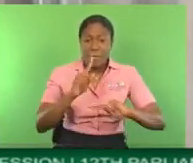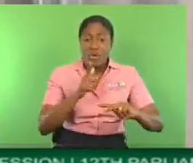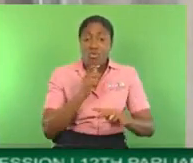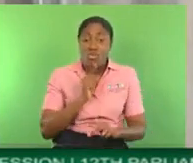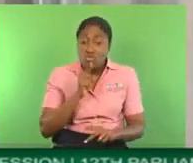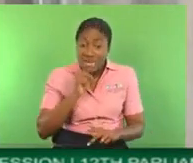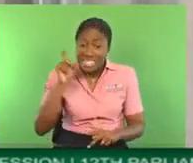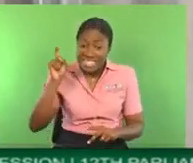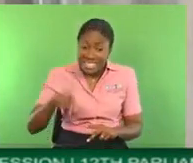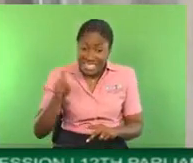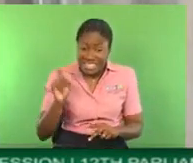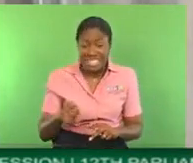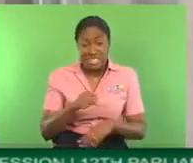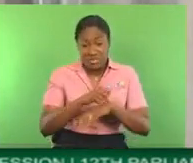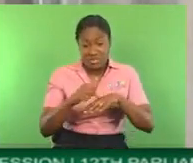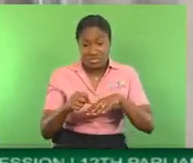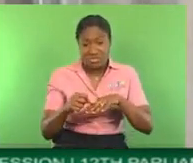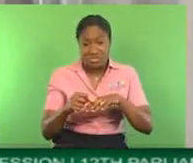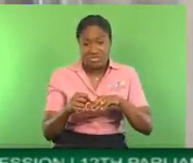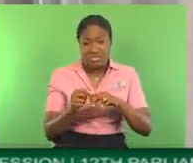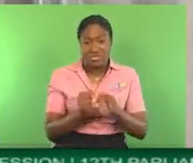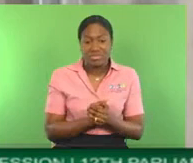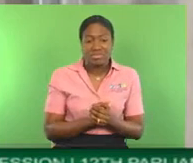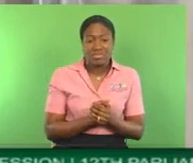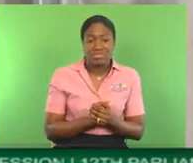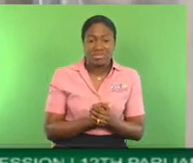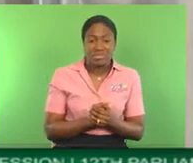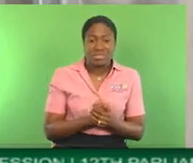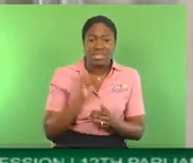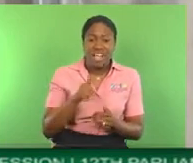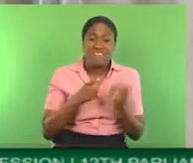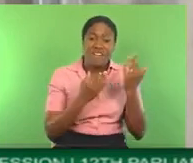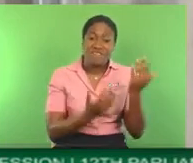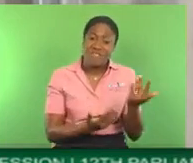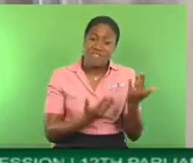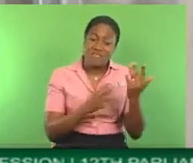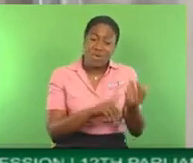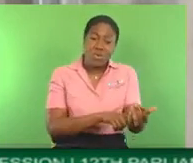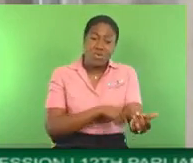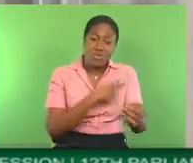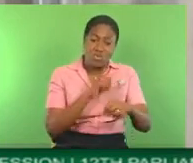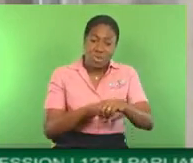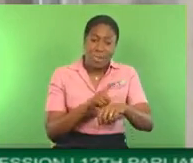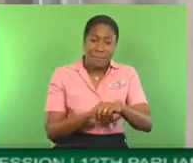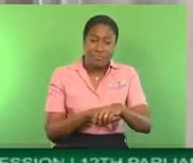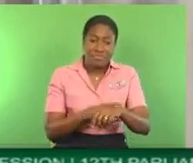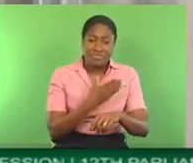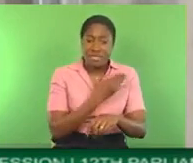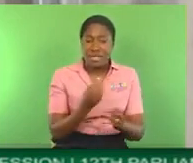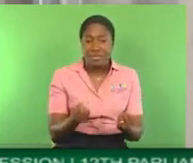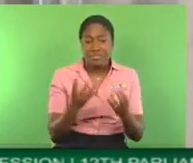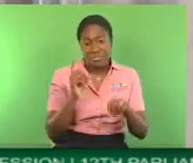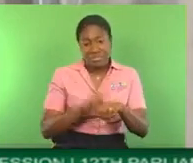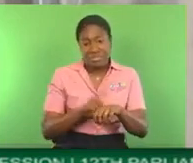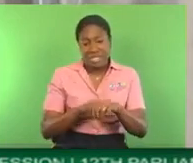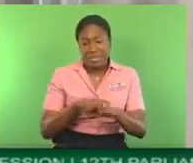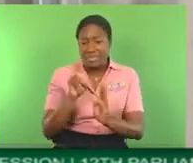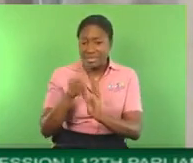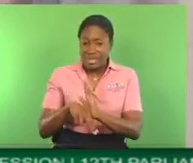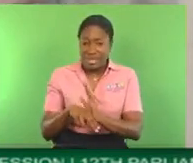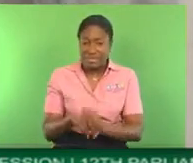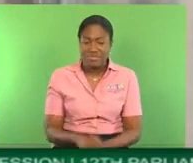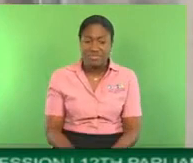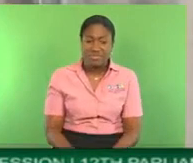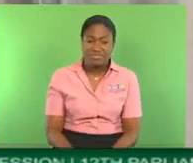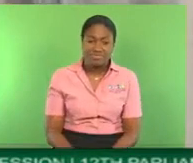it, unfortunately, they are oversubscribed. They have to wait a while, and more often than not, they die.